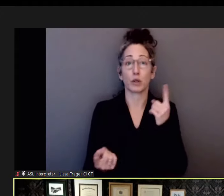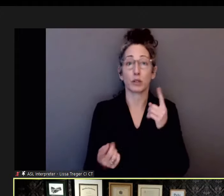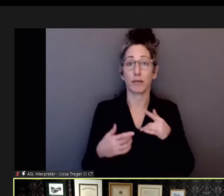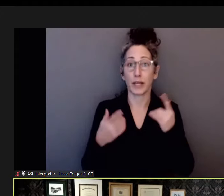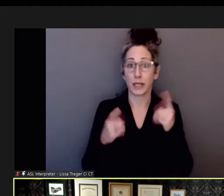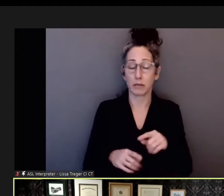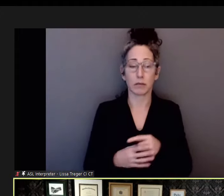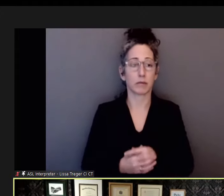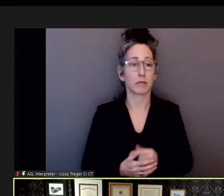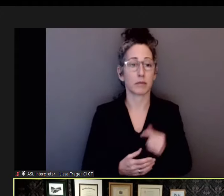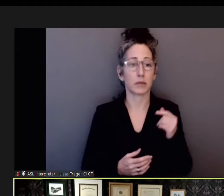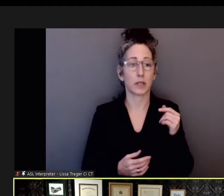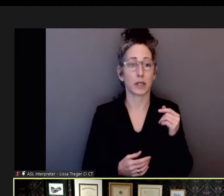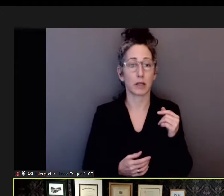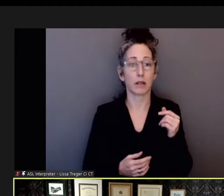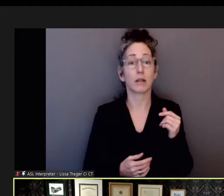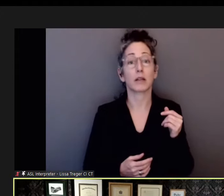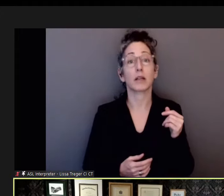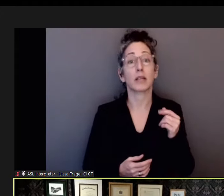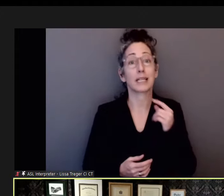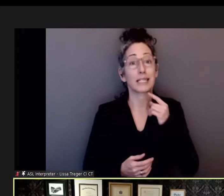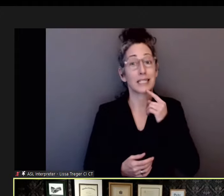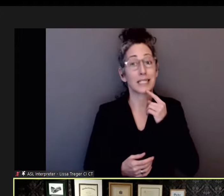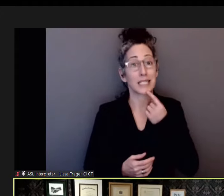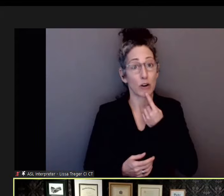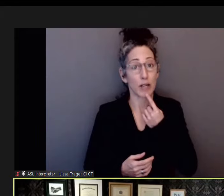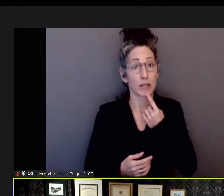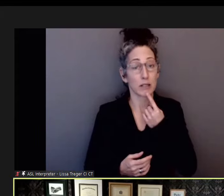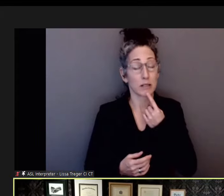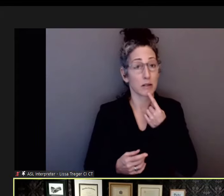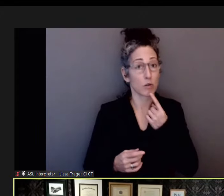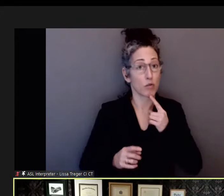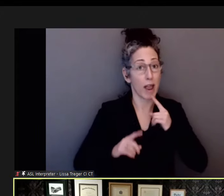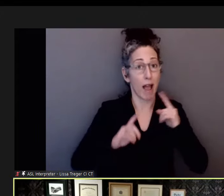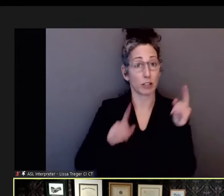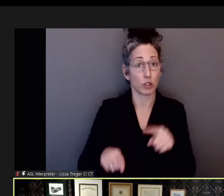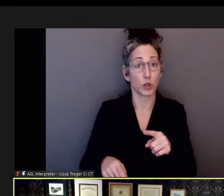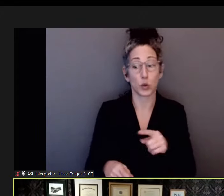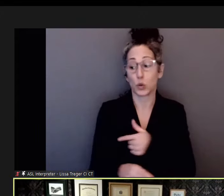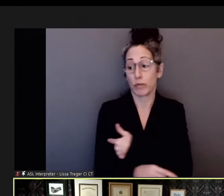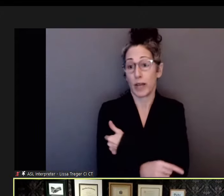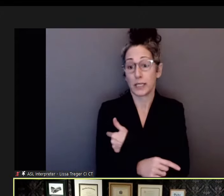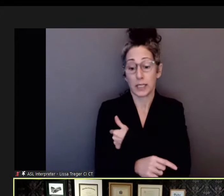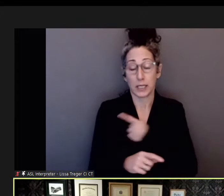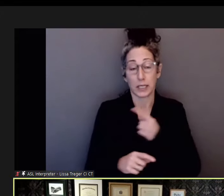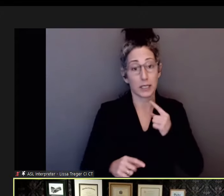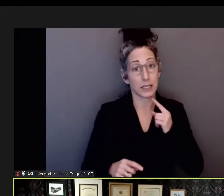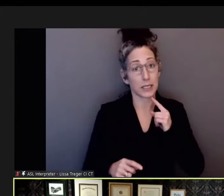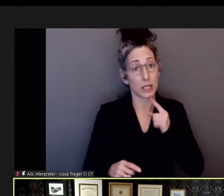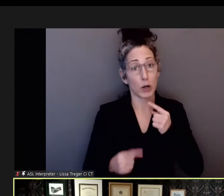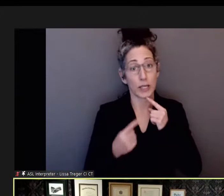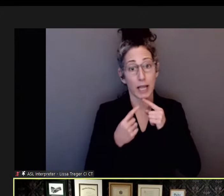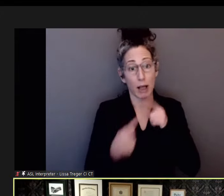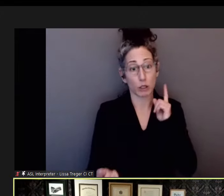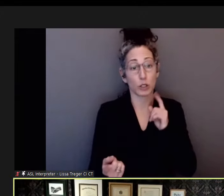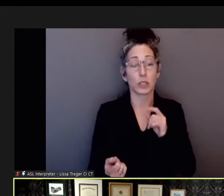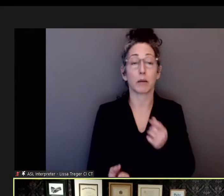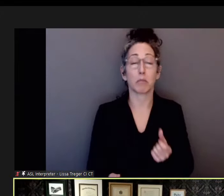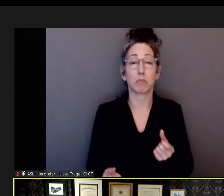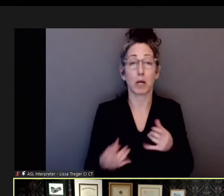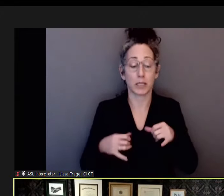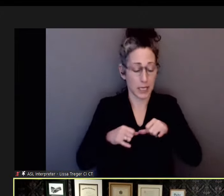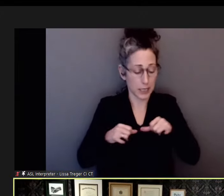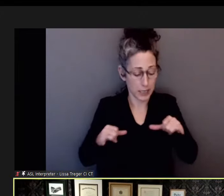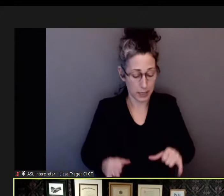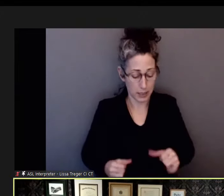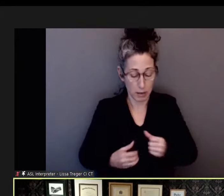whether or not associated with an adverse event, serious adverse events, irrespective of attribution to vaccine, cases of multi-system inflammatory